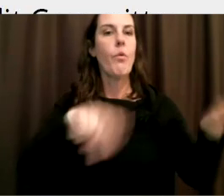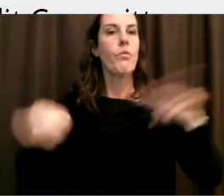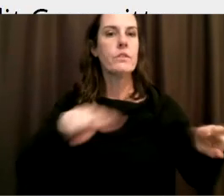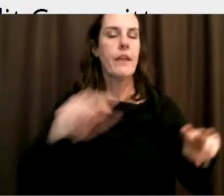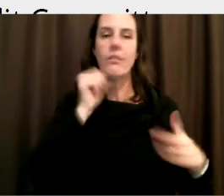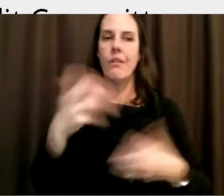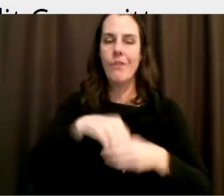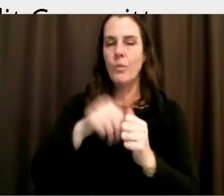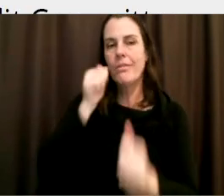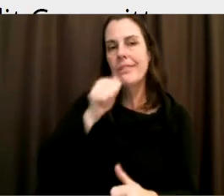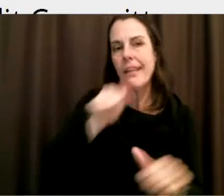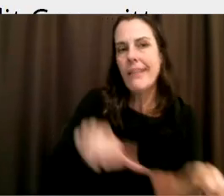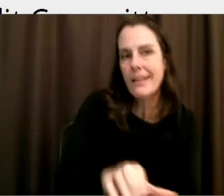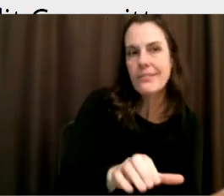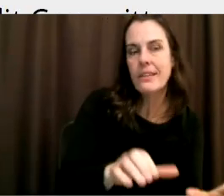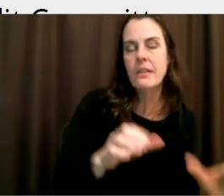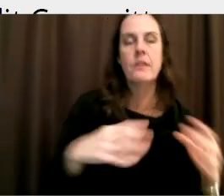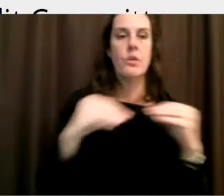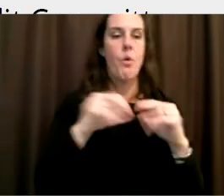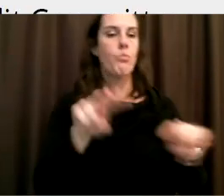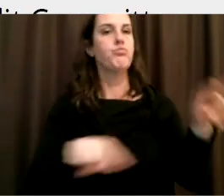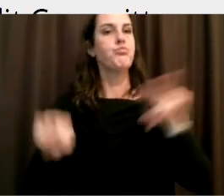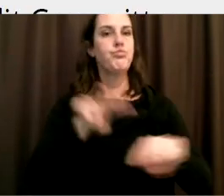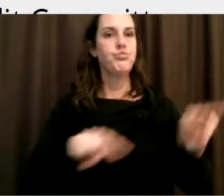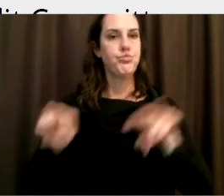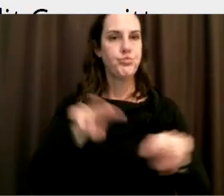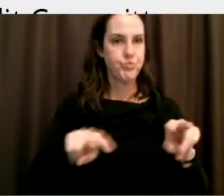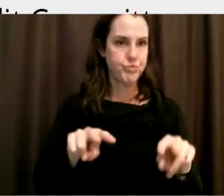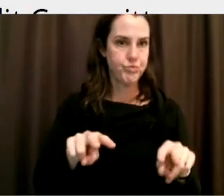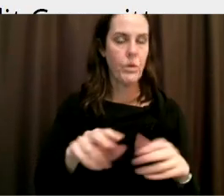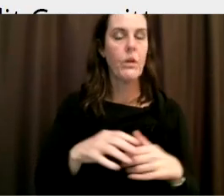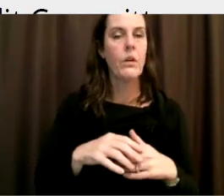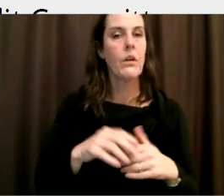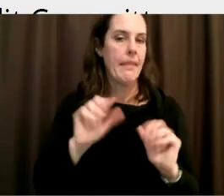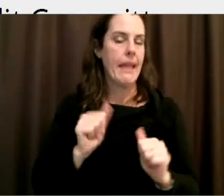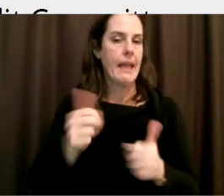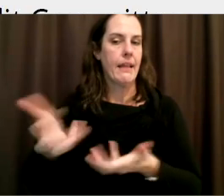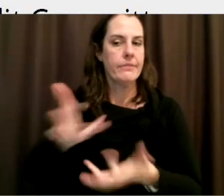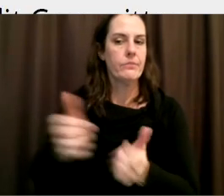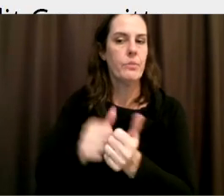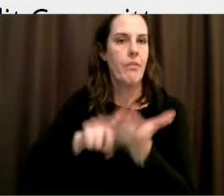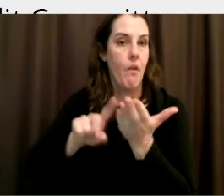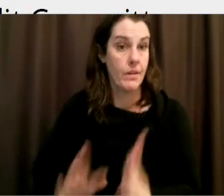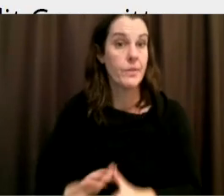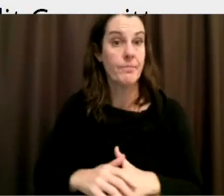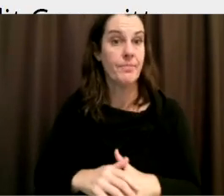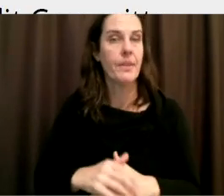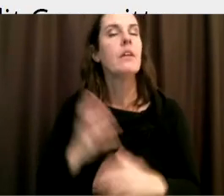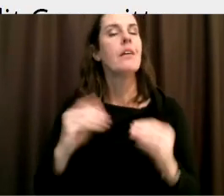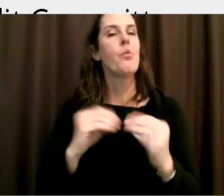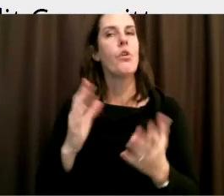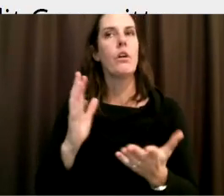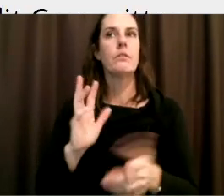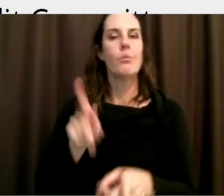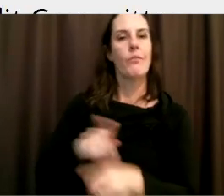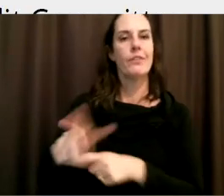of the organization. And so they are kind of more of that objective party that can interact with the auditor in a professional and objective